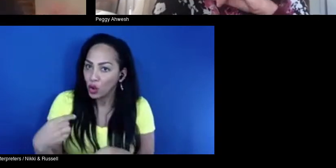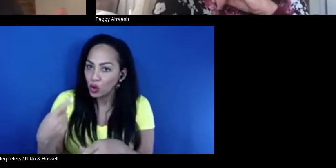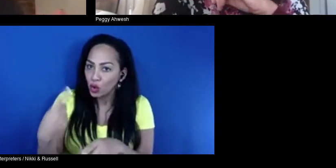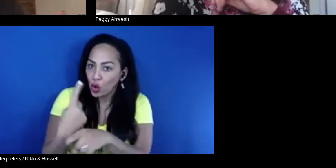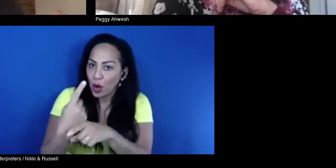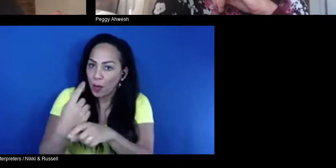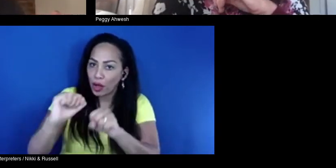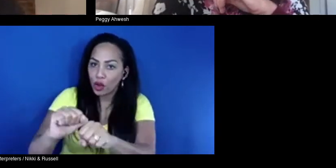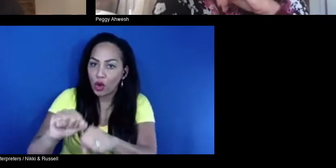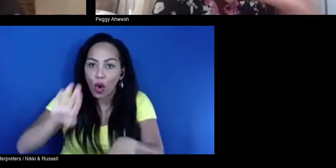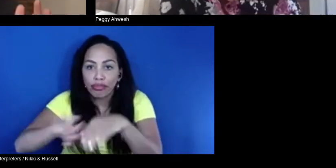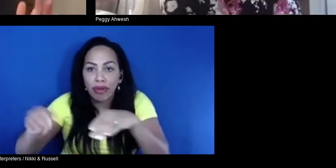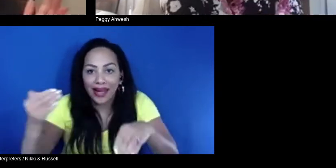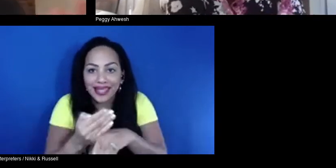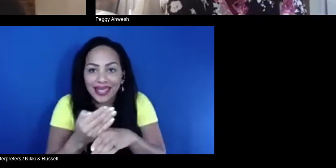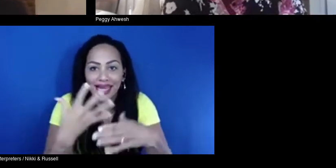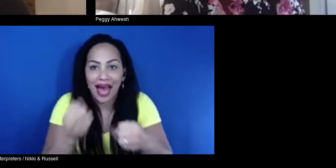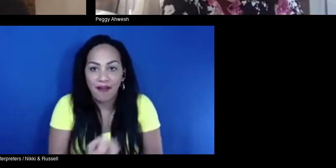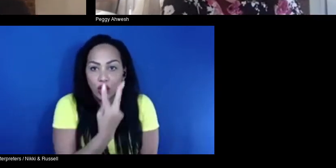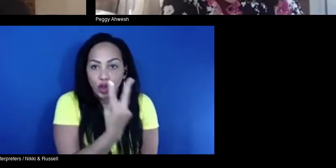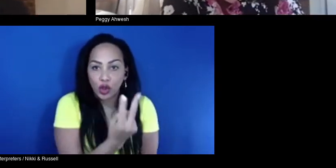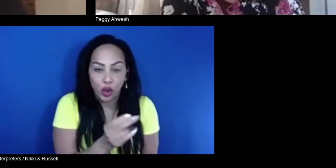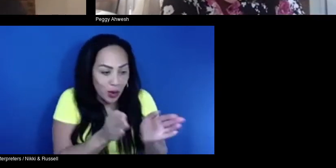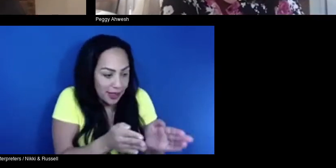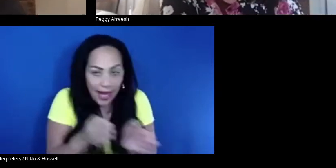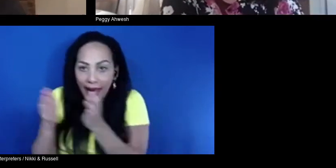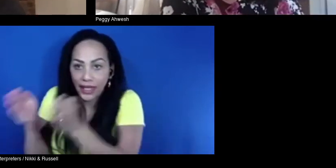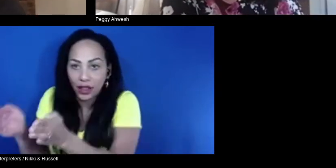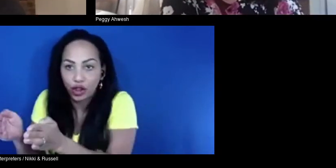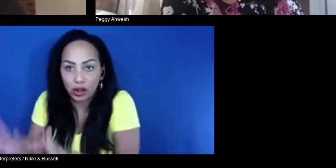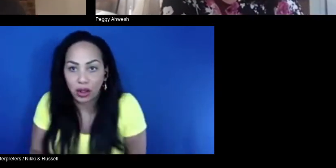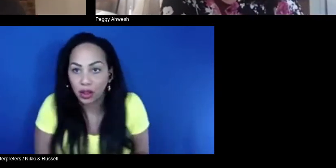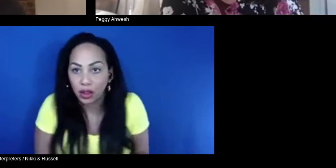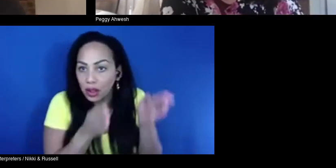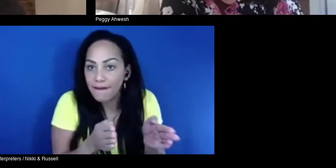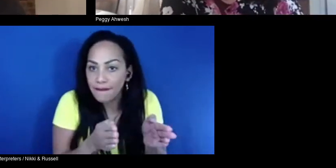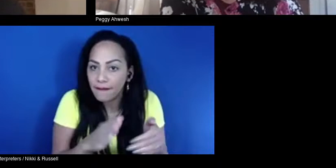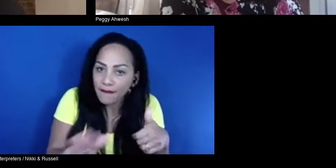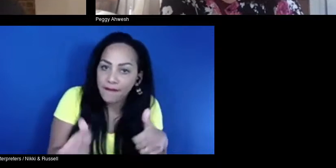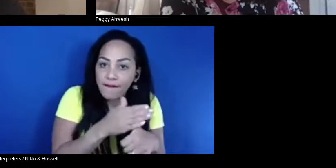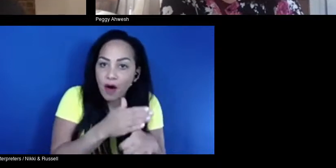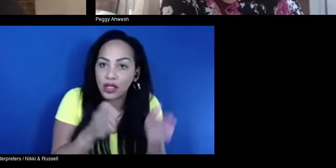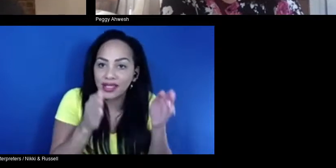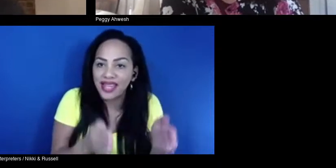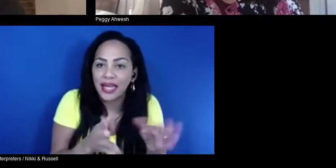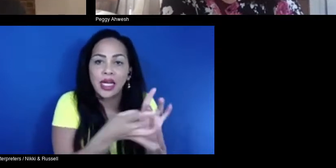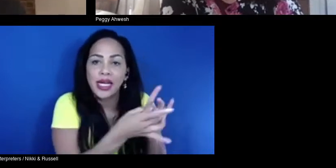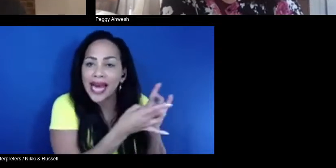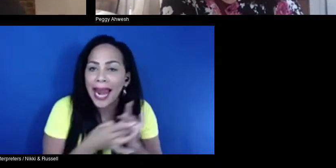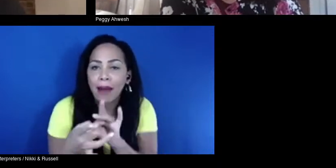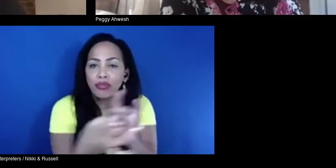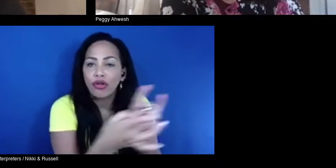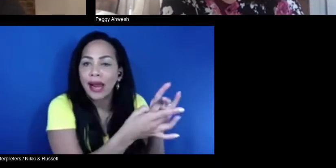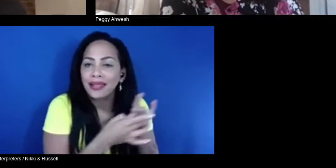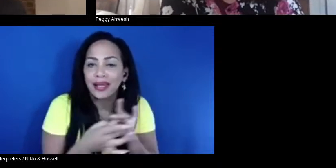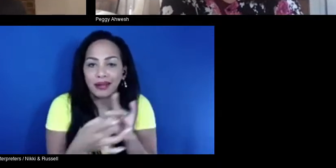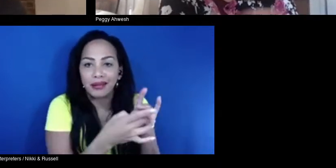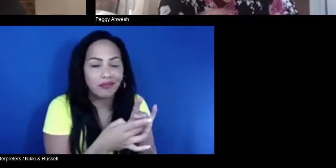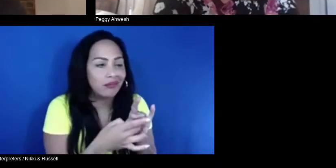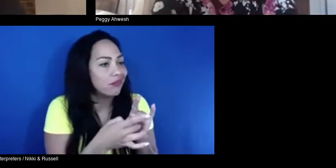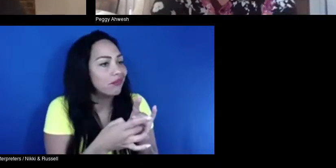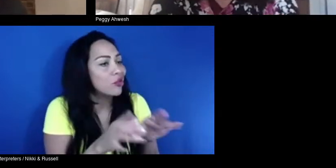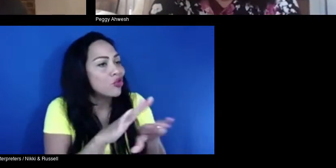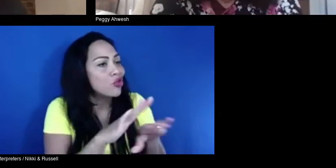two stages, a kind of first stage that is collaborating with non-professional